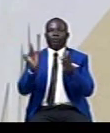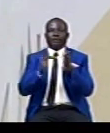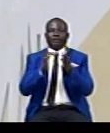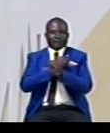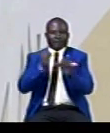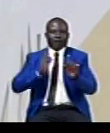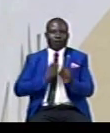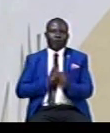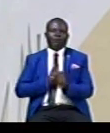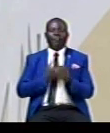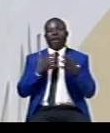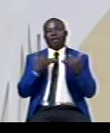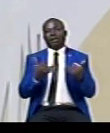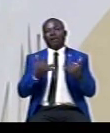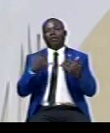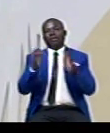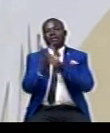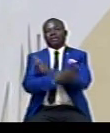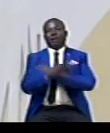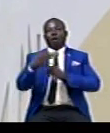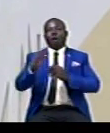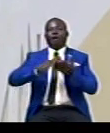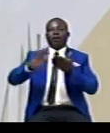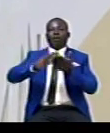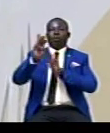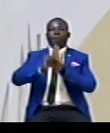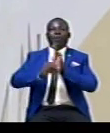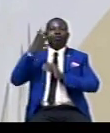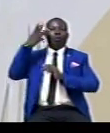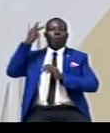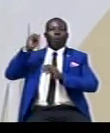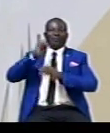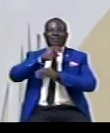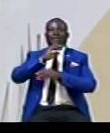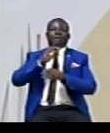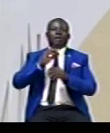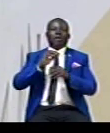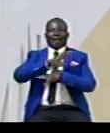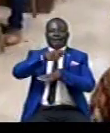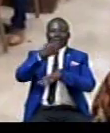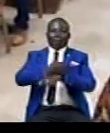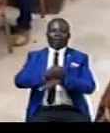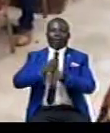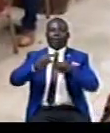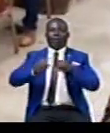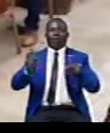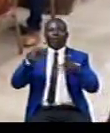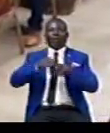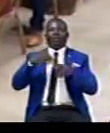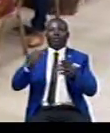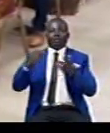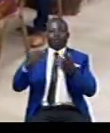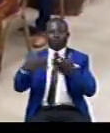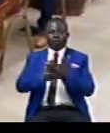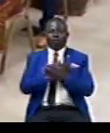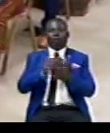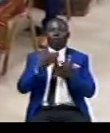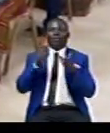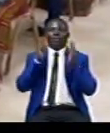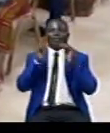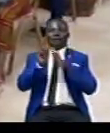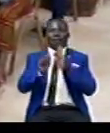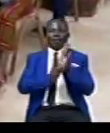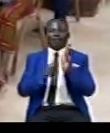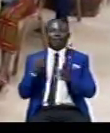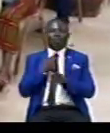The day of atonement was instituted, but in the New Testament, we